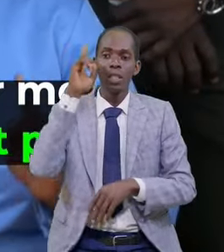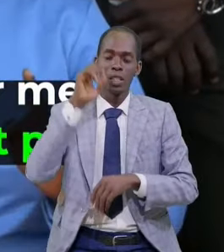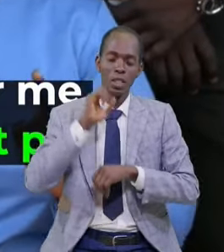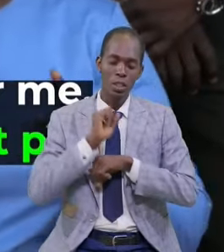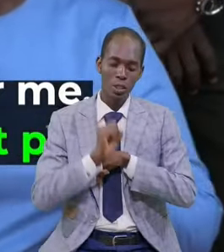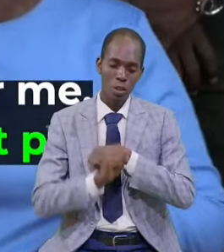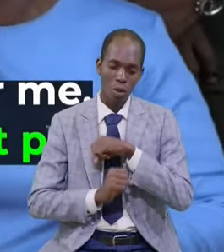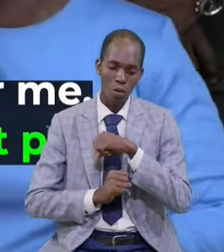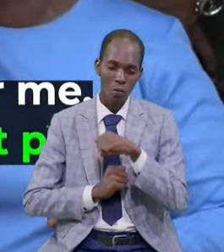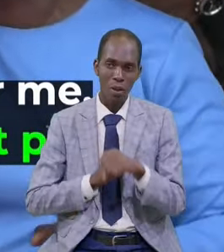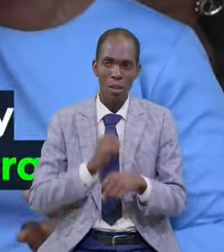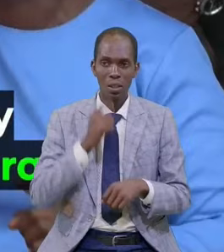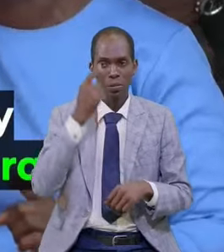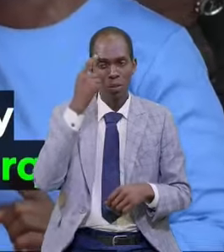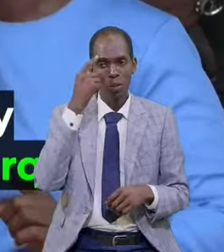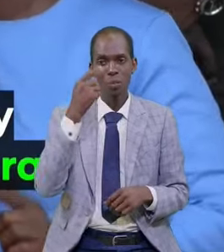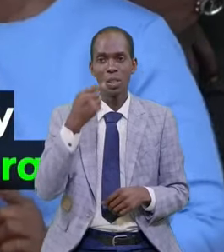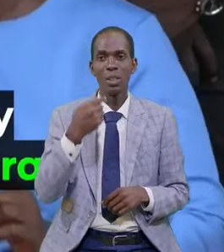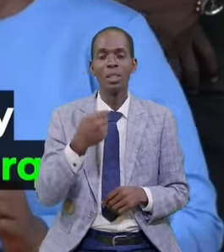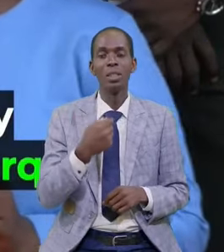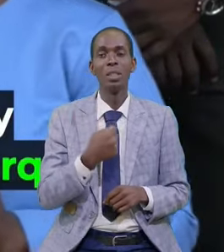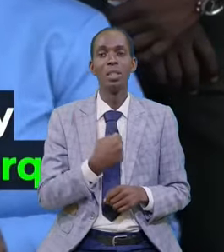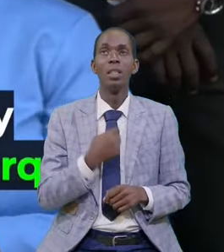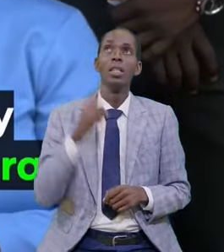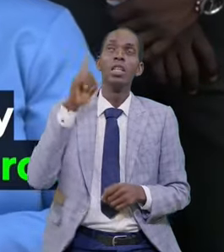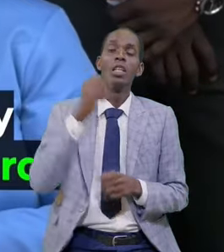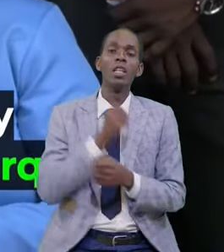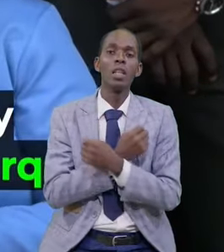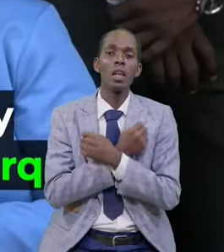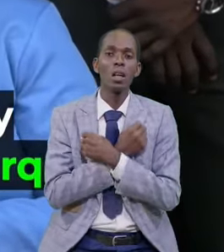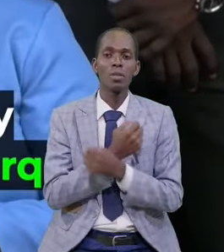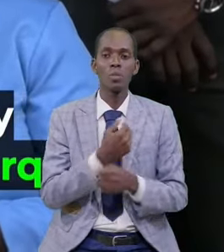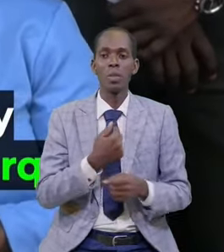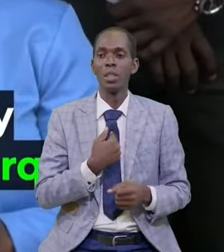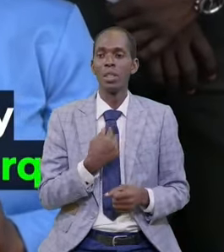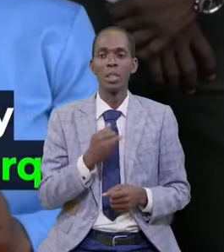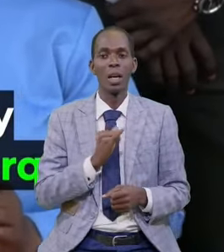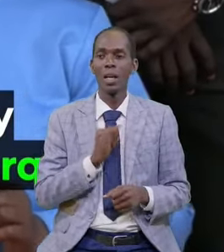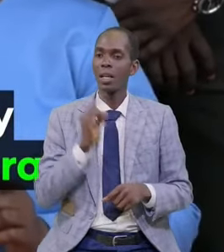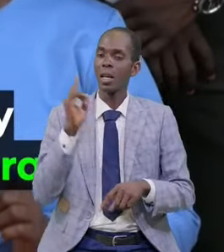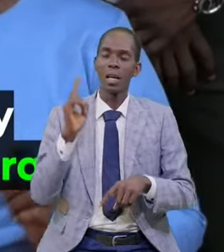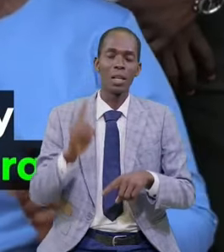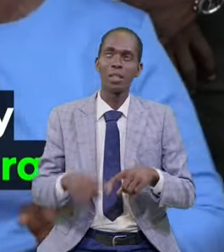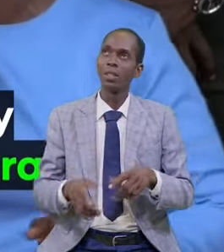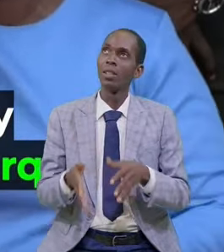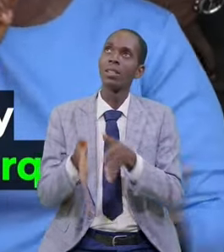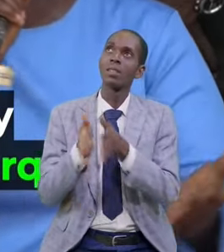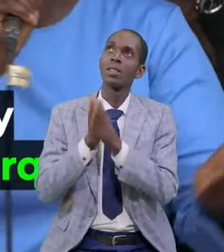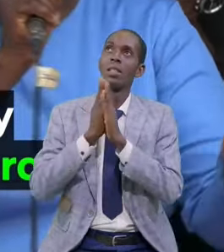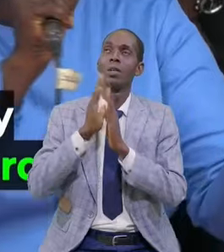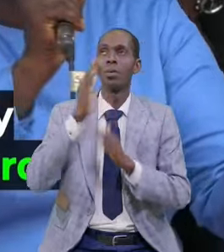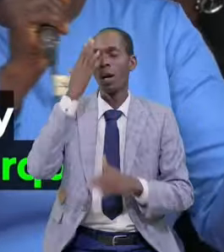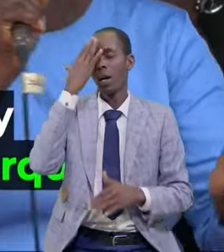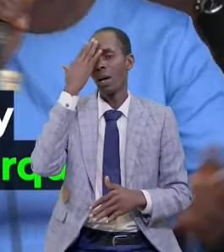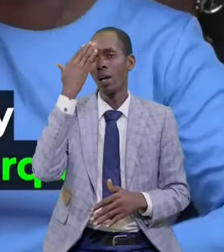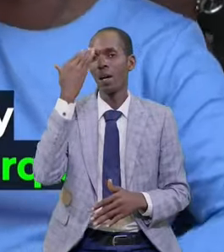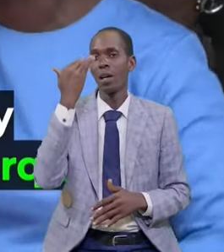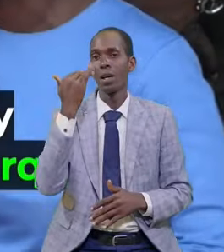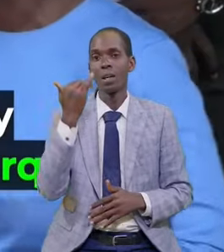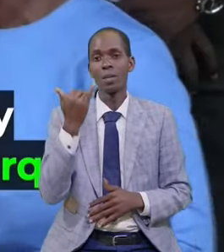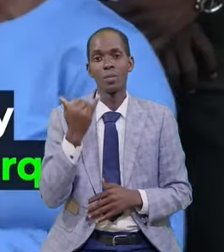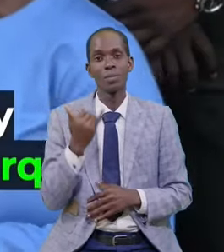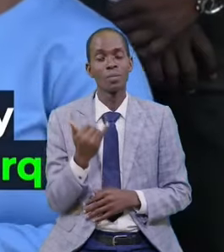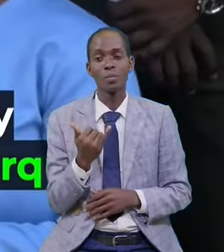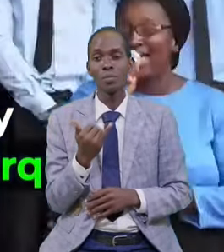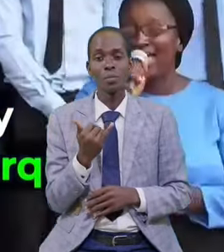saw that for me he loves me I cannot say why can you